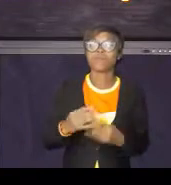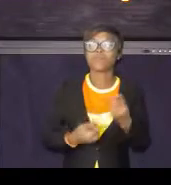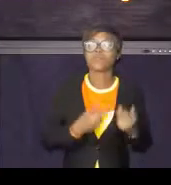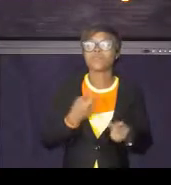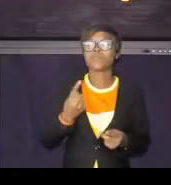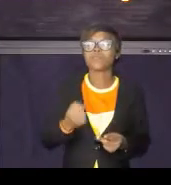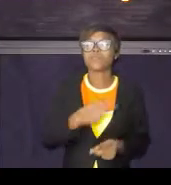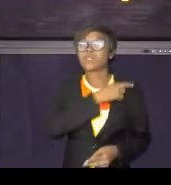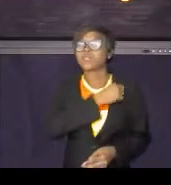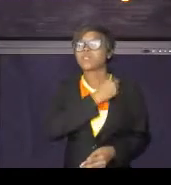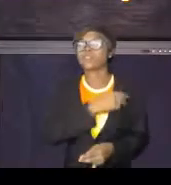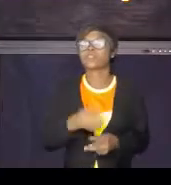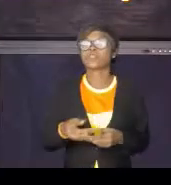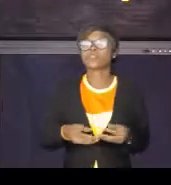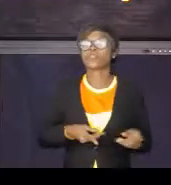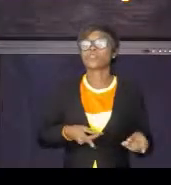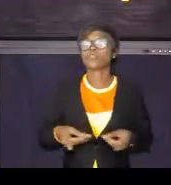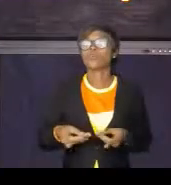week.